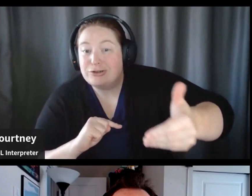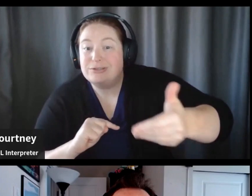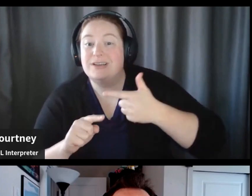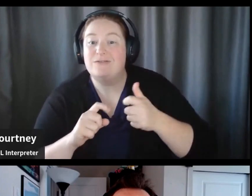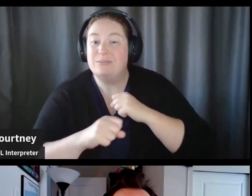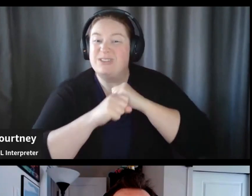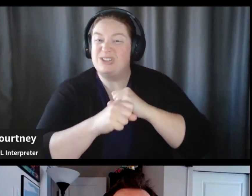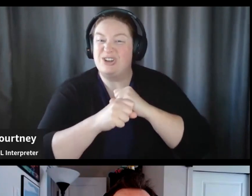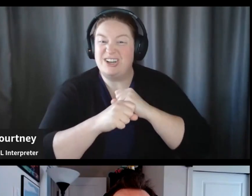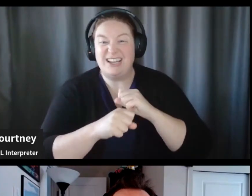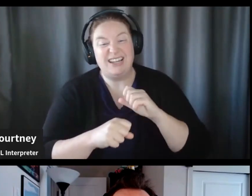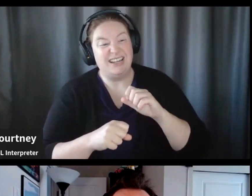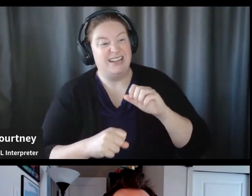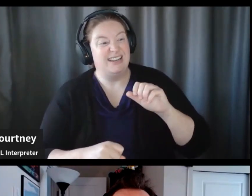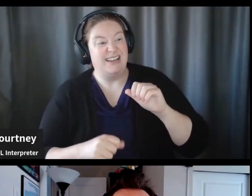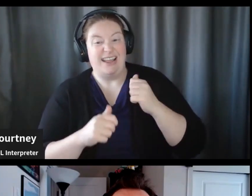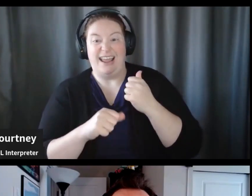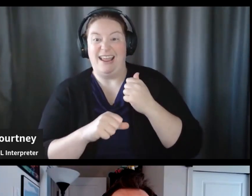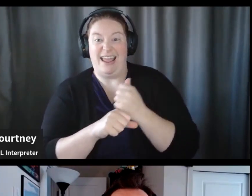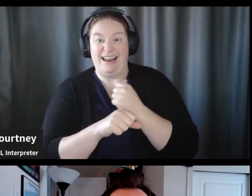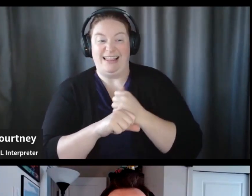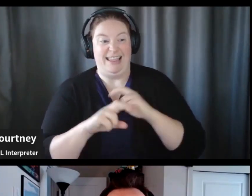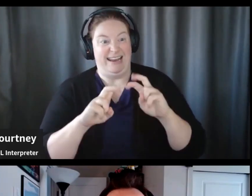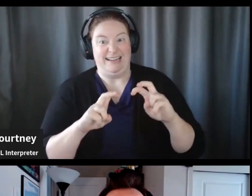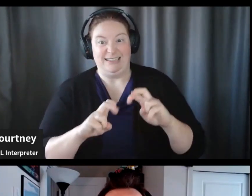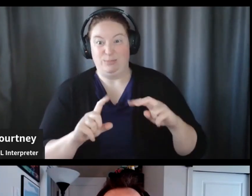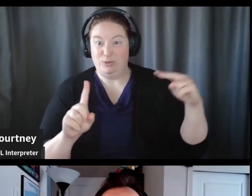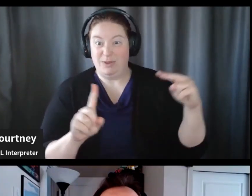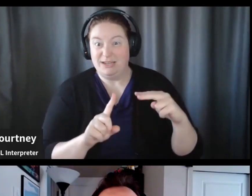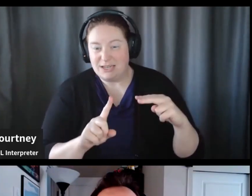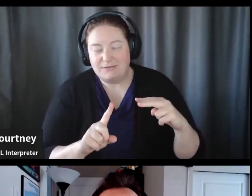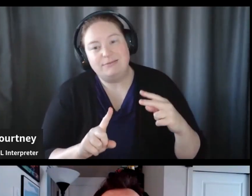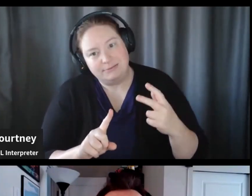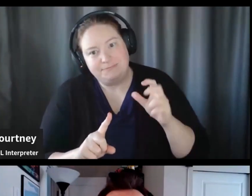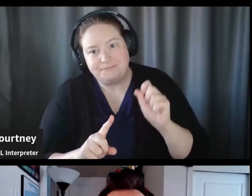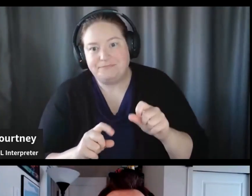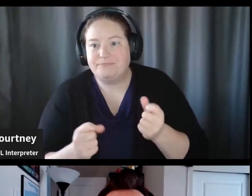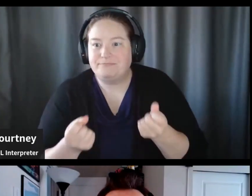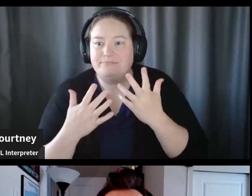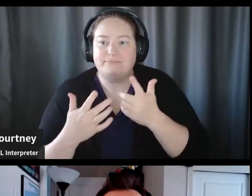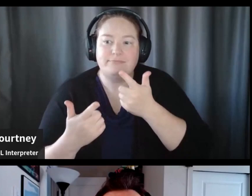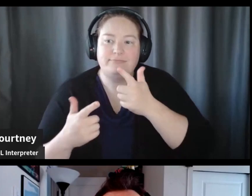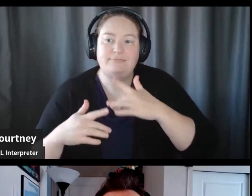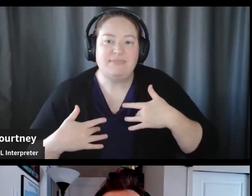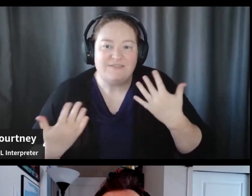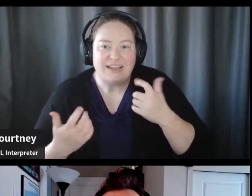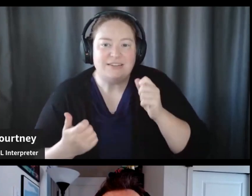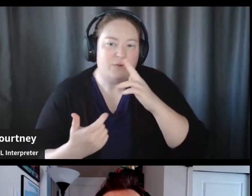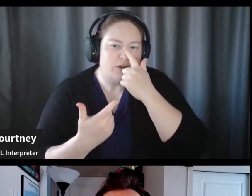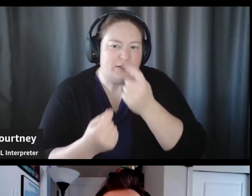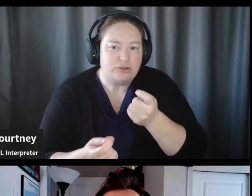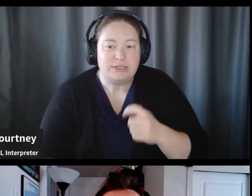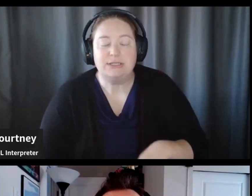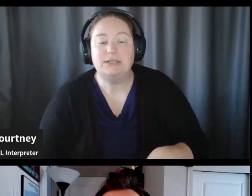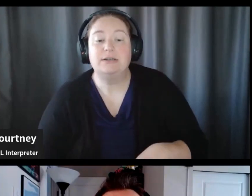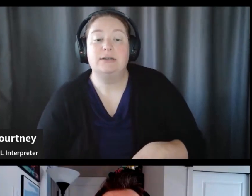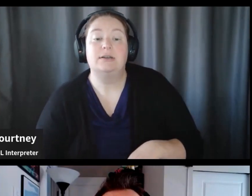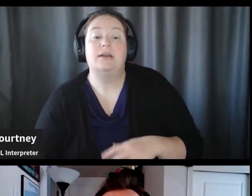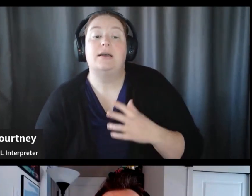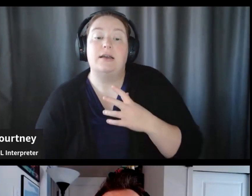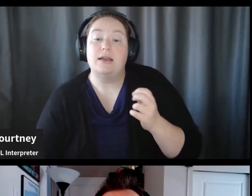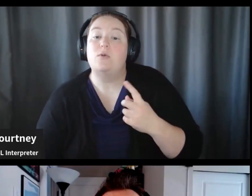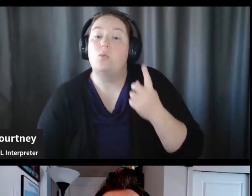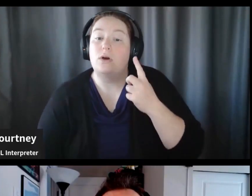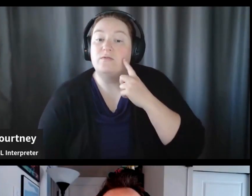threats or events that could be of interest. And more recently, it has found place in generative AI as